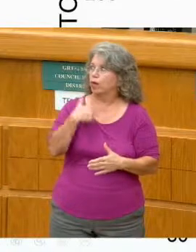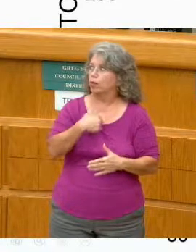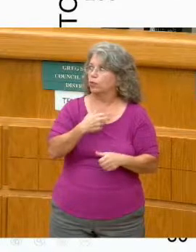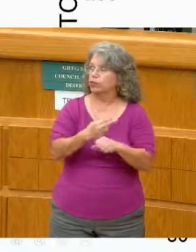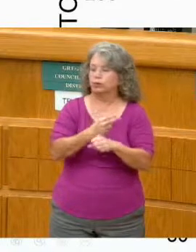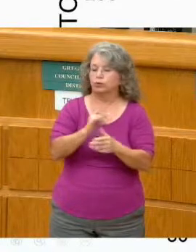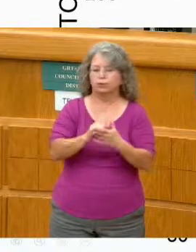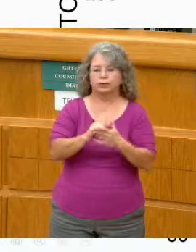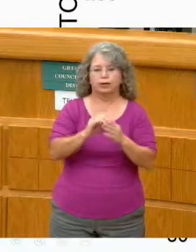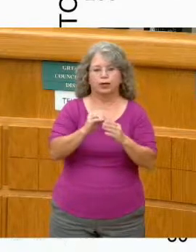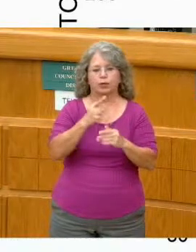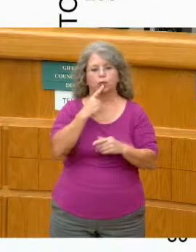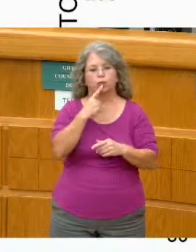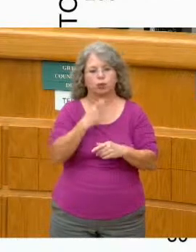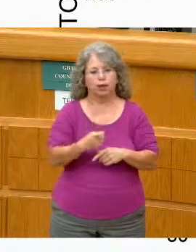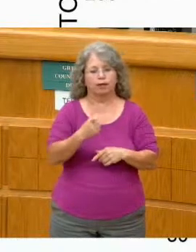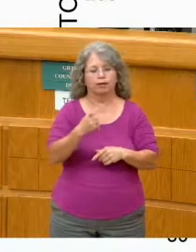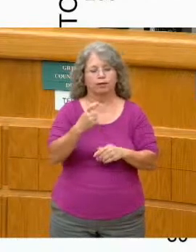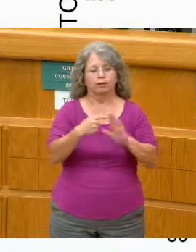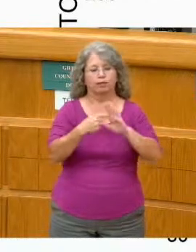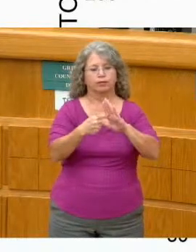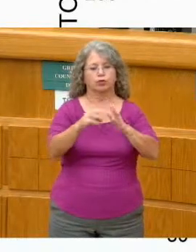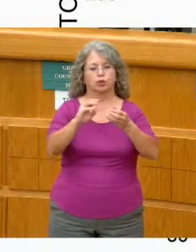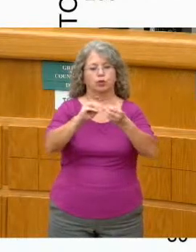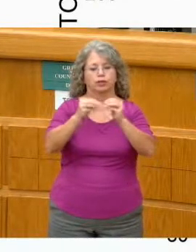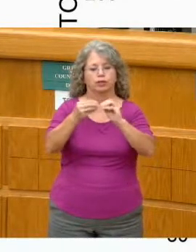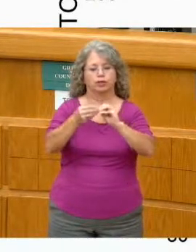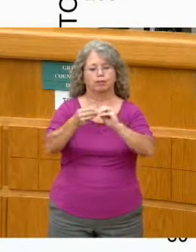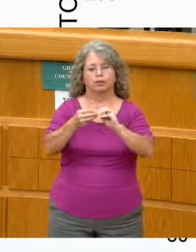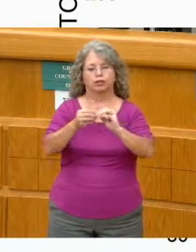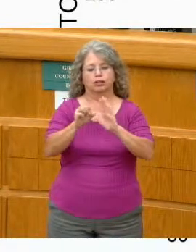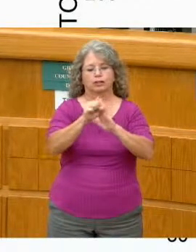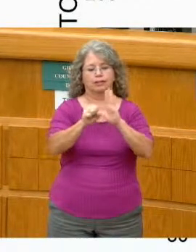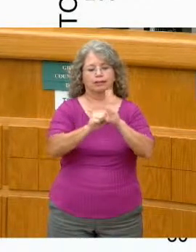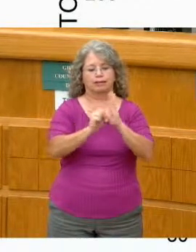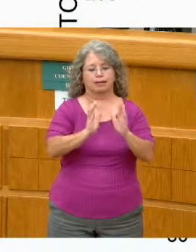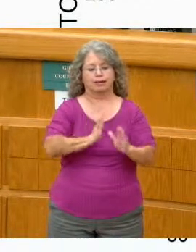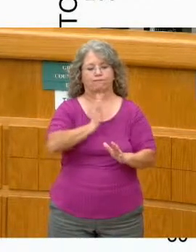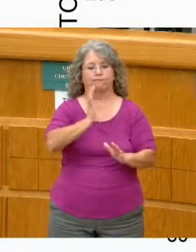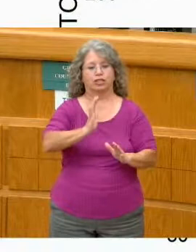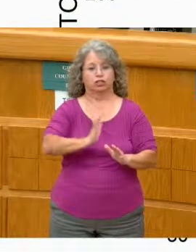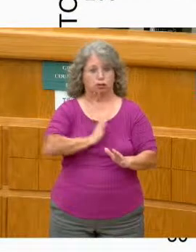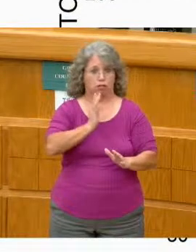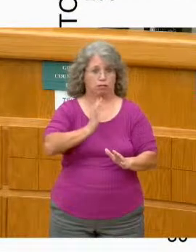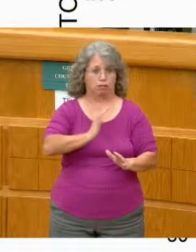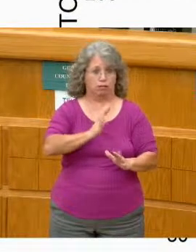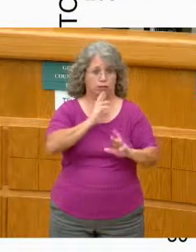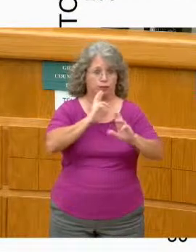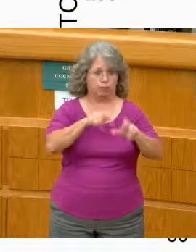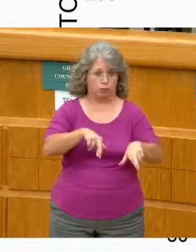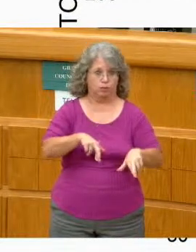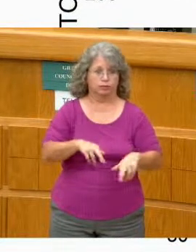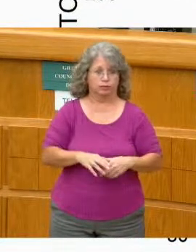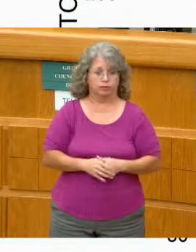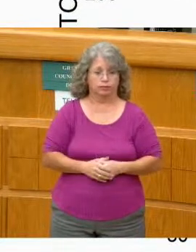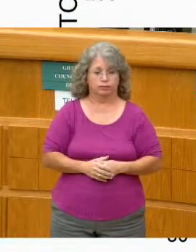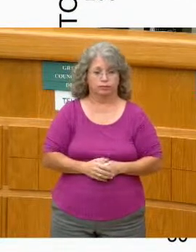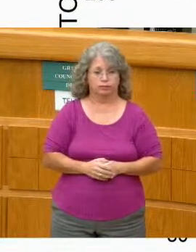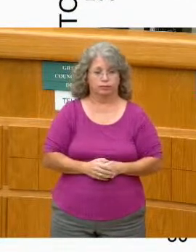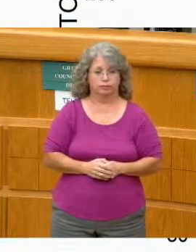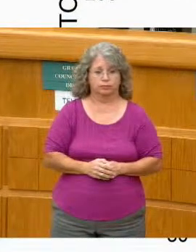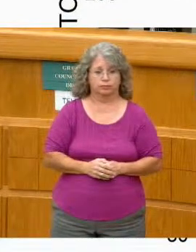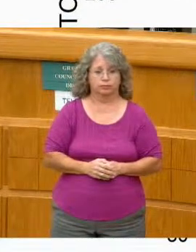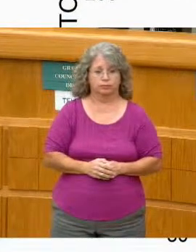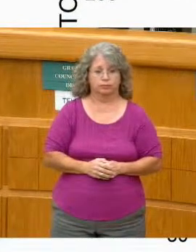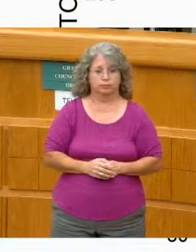this bright red number of fatalities, which is the state of Texas's official reporting of the number of